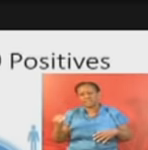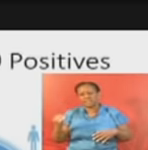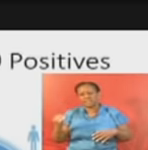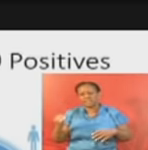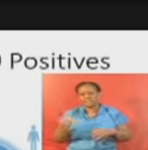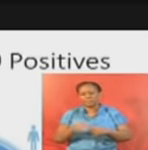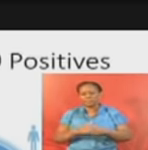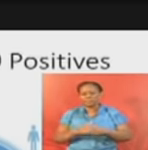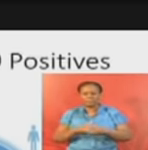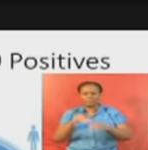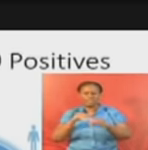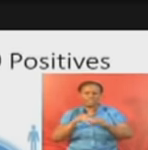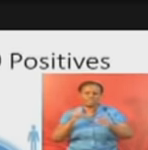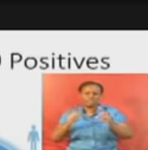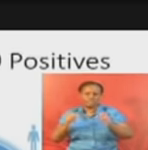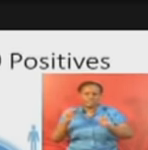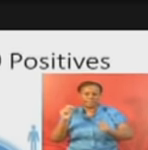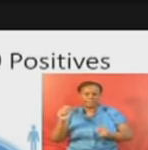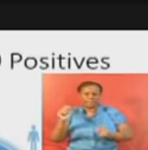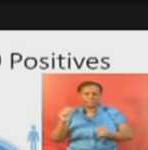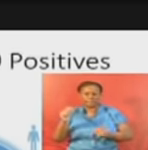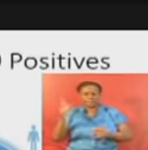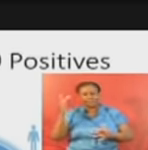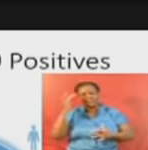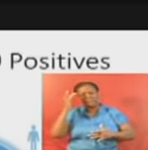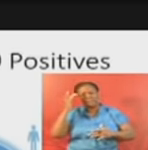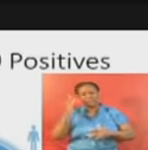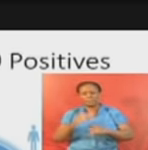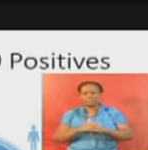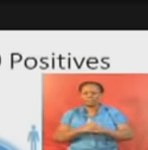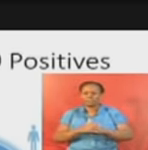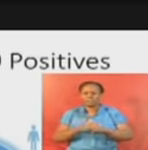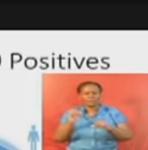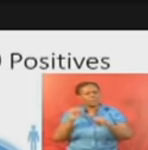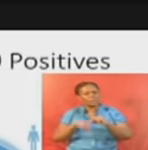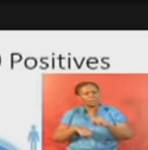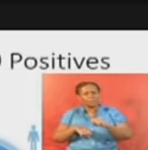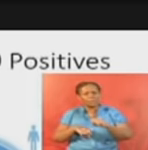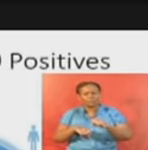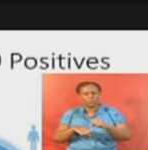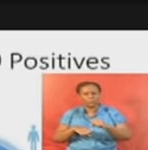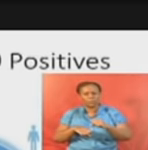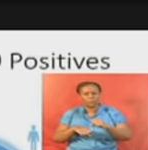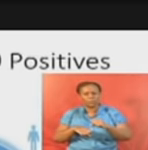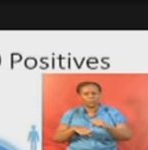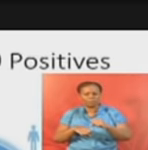this point in time. So those are the main points to make regarding the age and